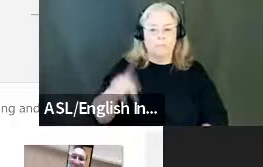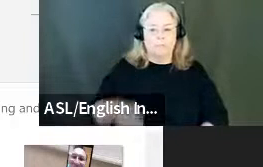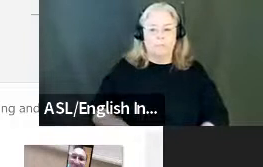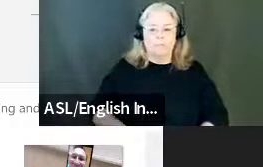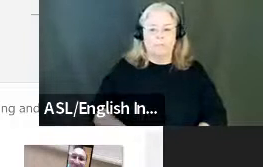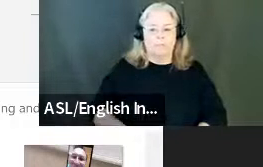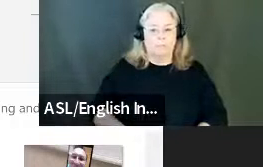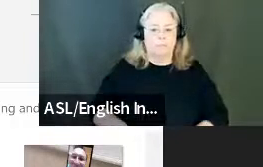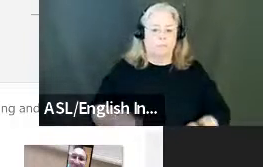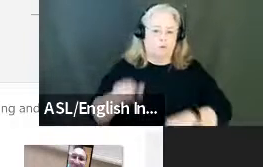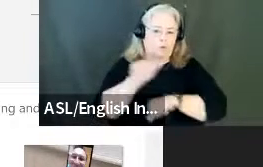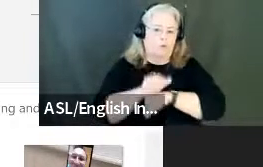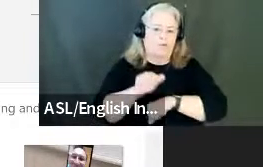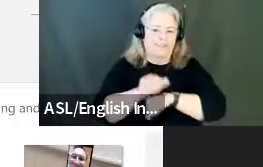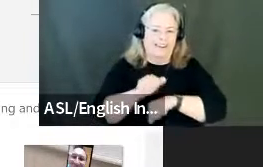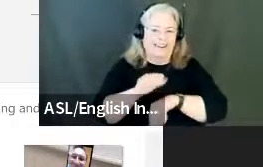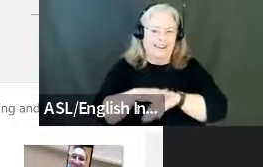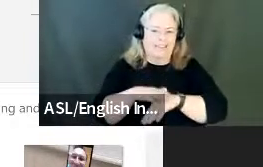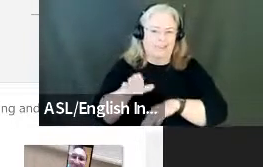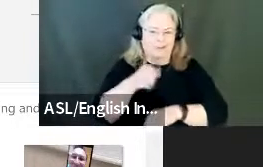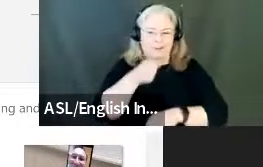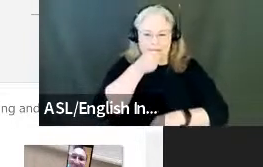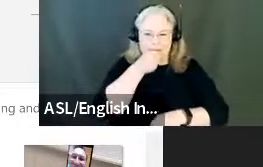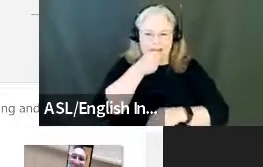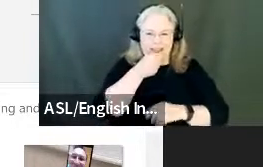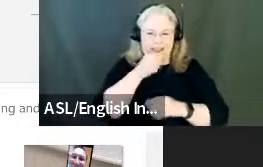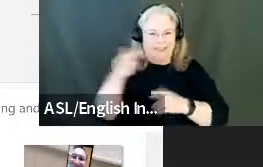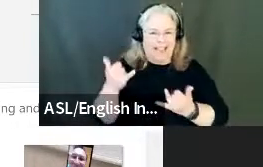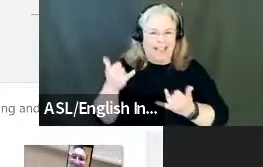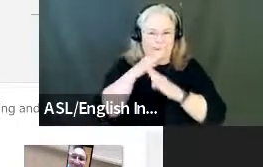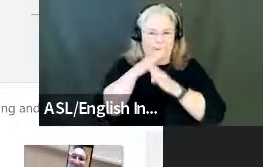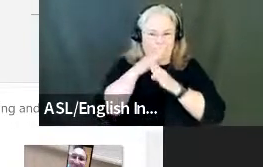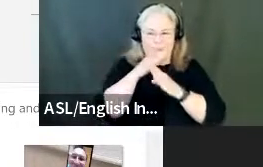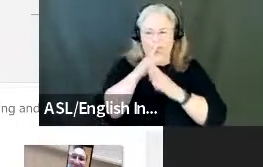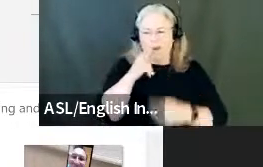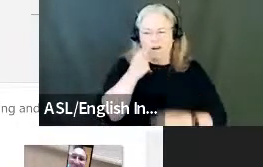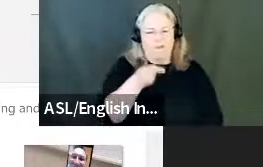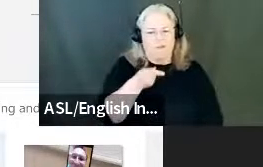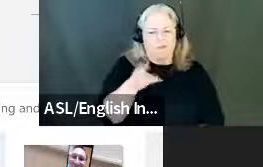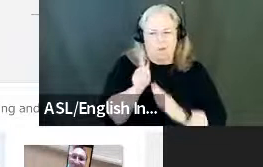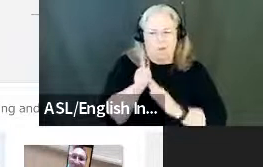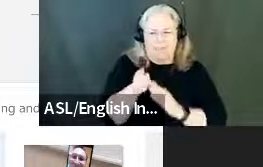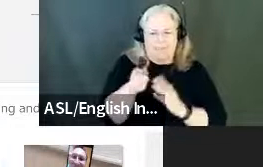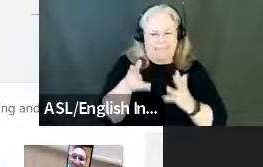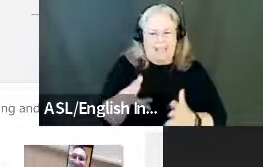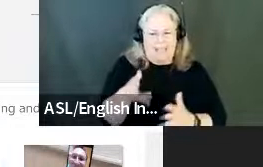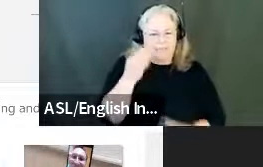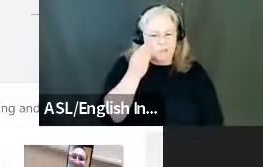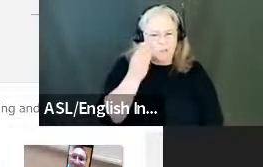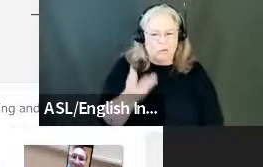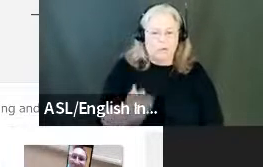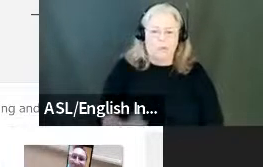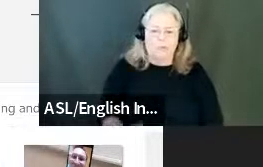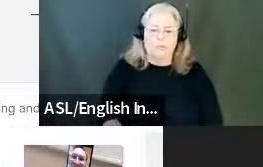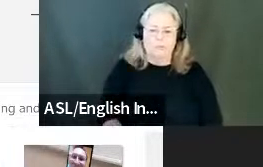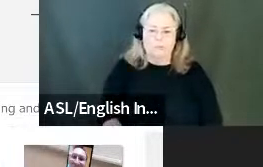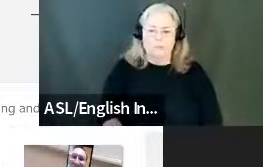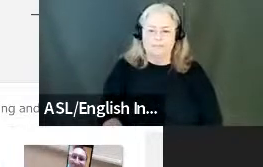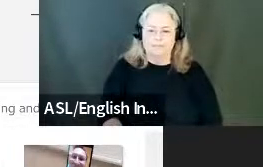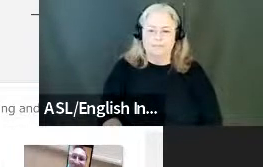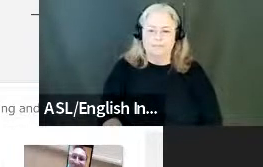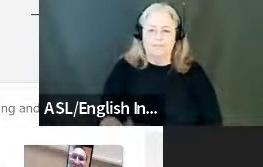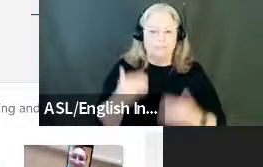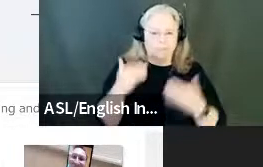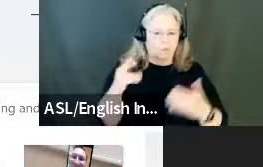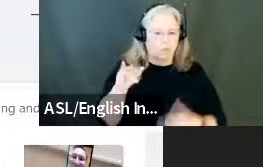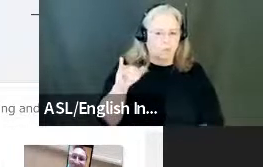Rick, we're working to get you your mic 1 second, okay? But we do only have a few minutes here, just so folks know. Okay. Go ahead,